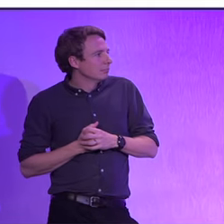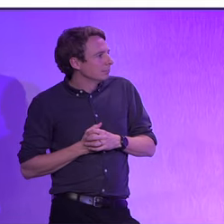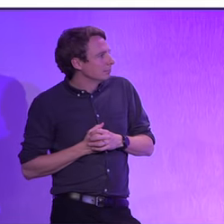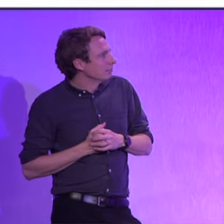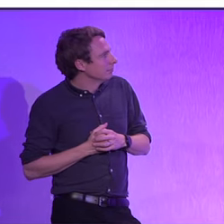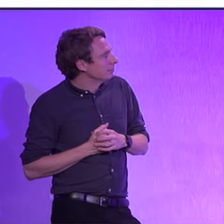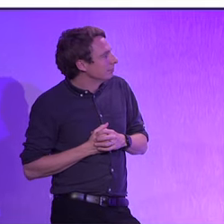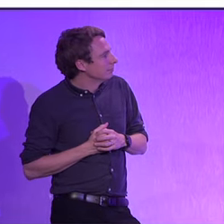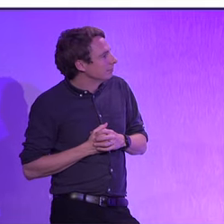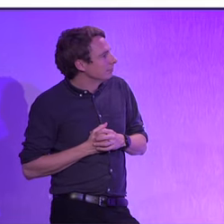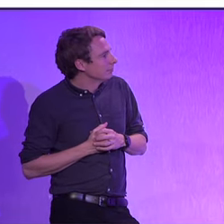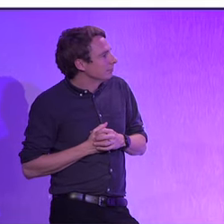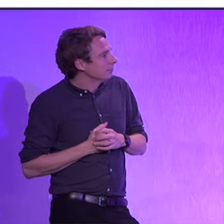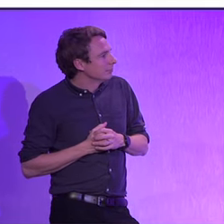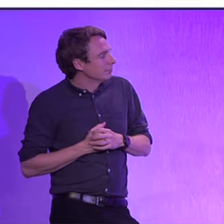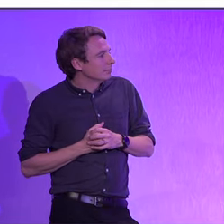raising wheel.